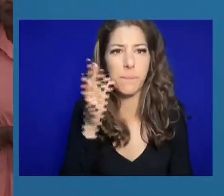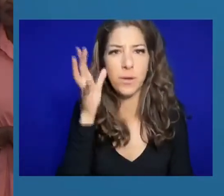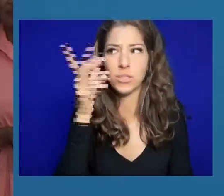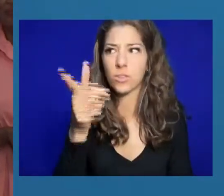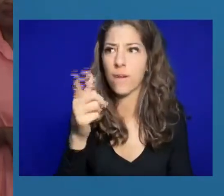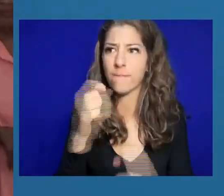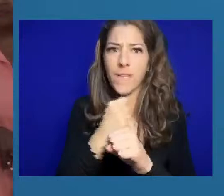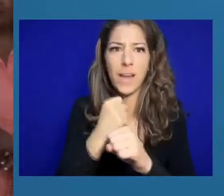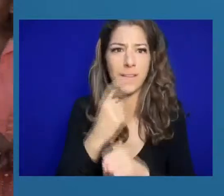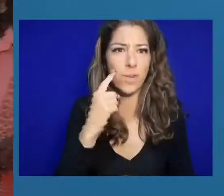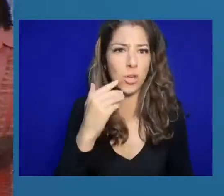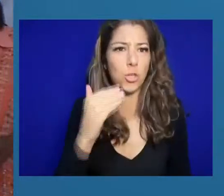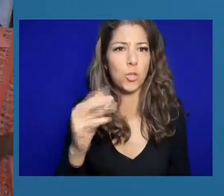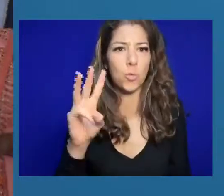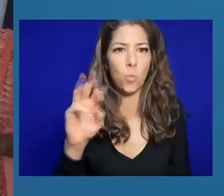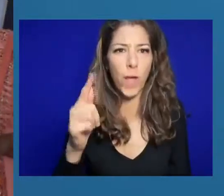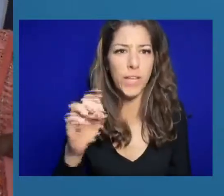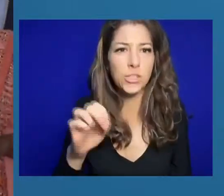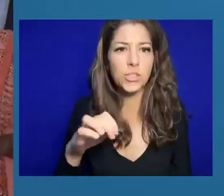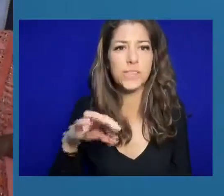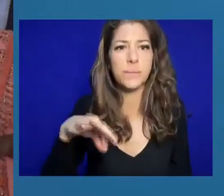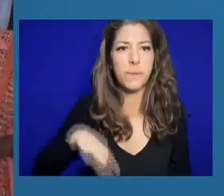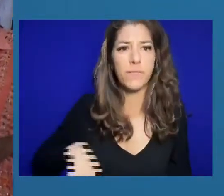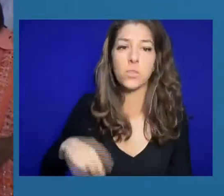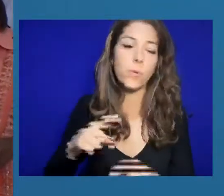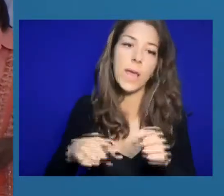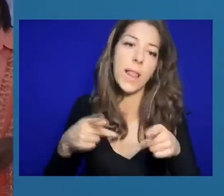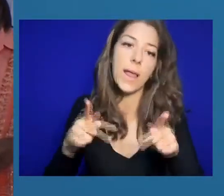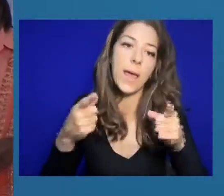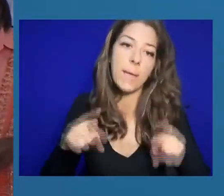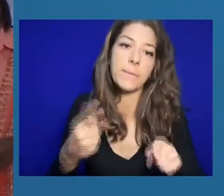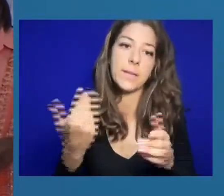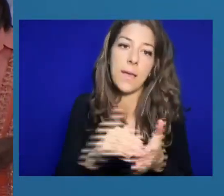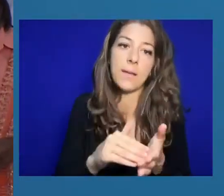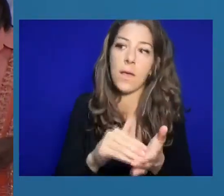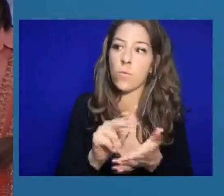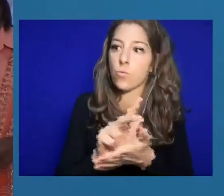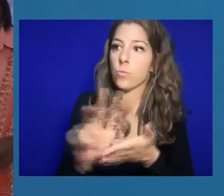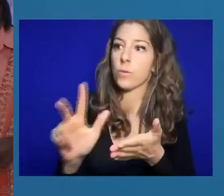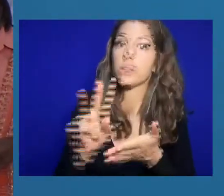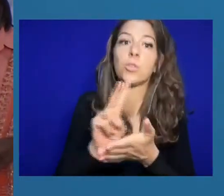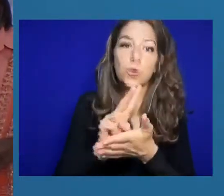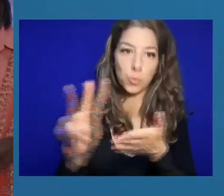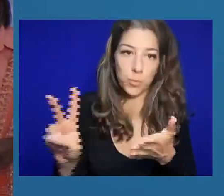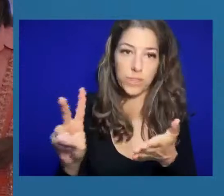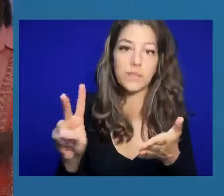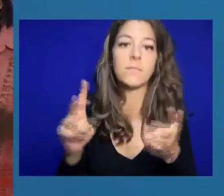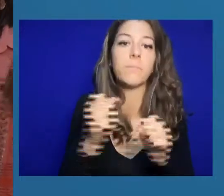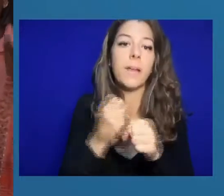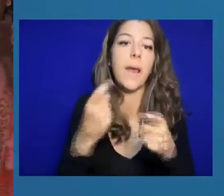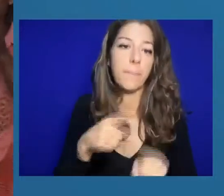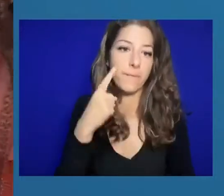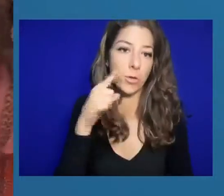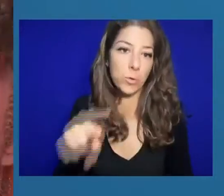good wages and benefits. We can't let that happen. It's now 3 weeks down to 2. We made that happen for you.